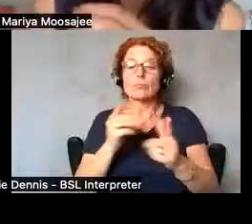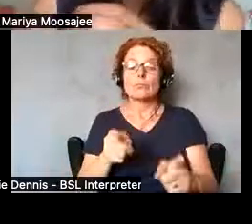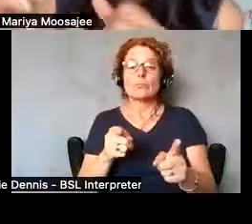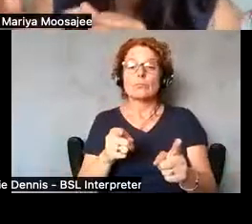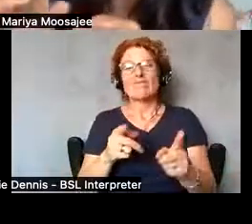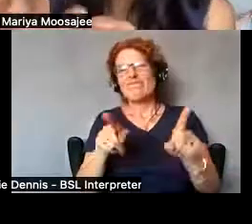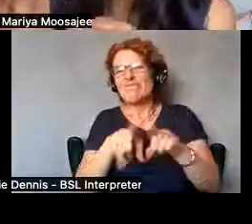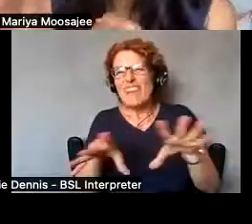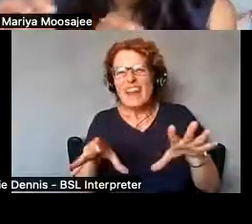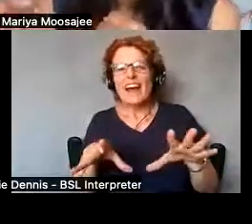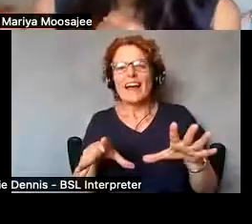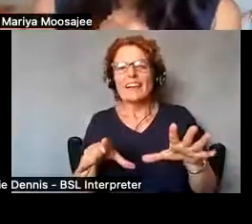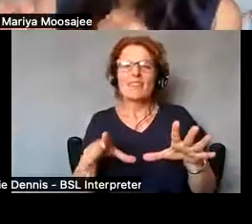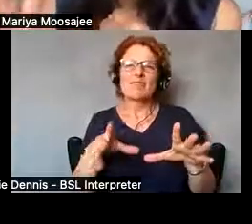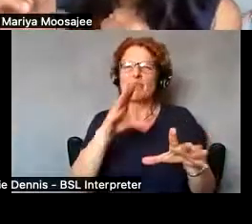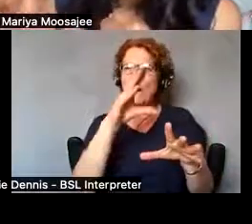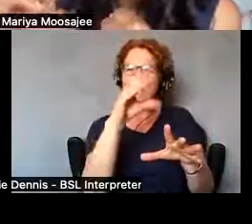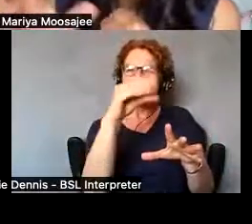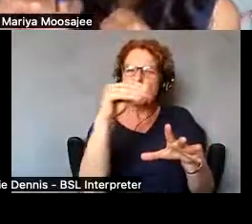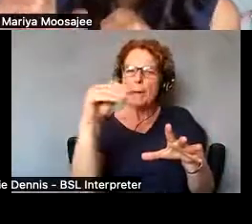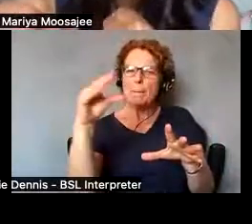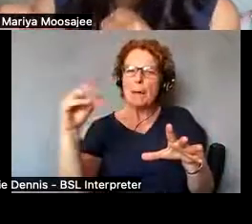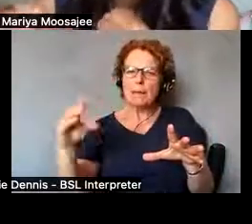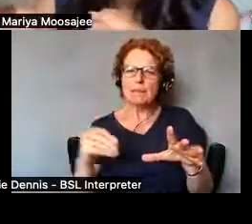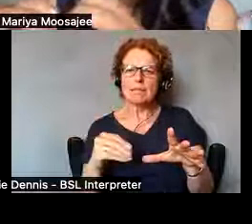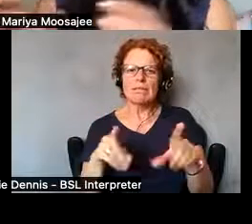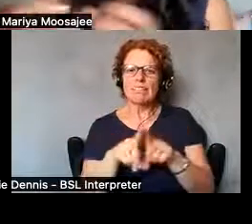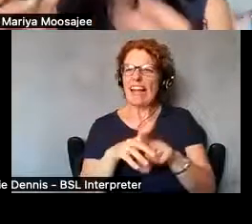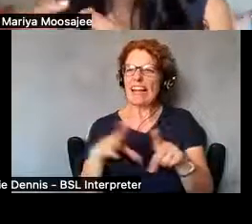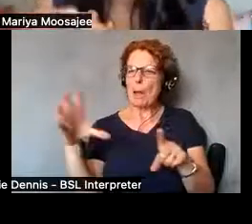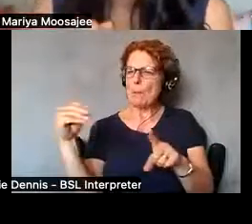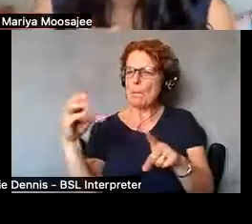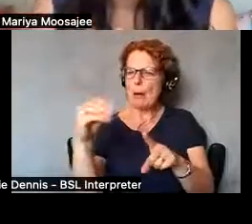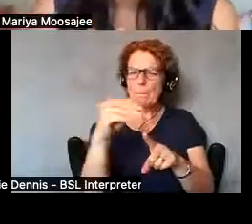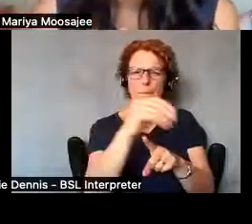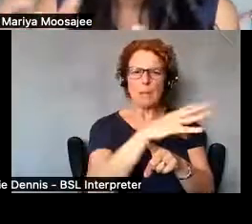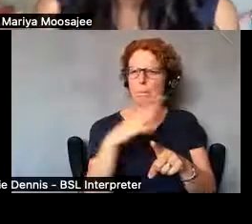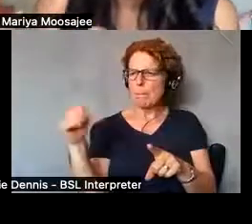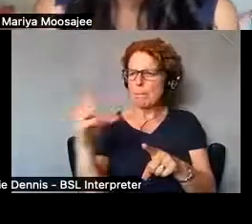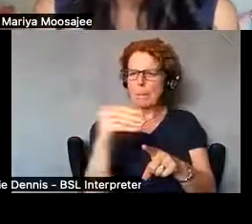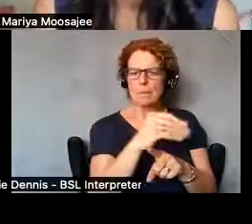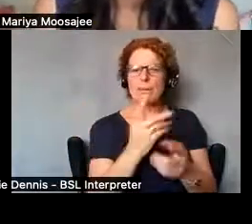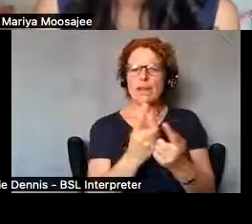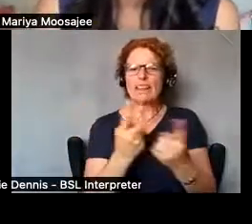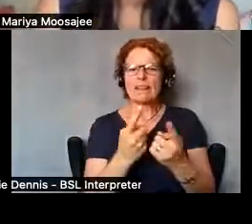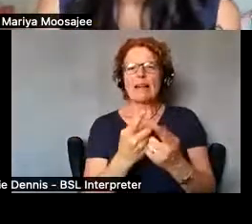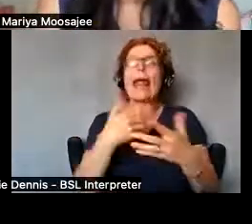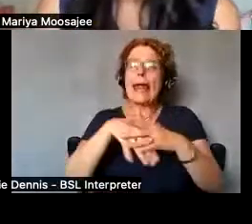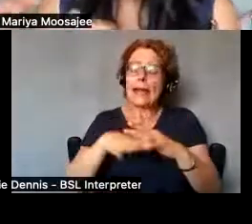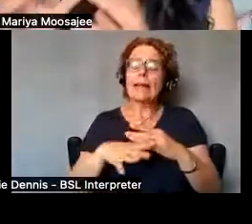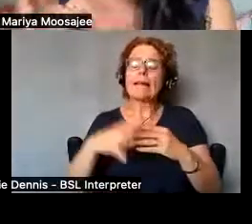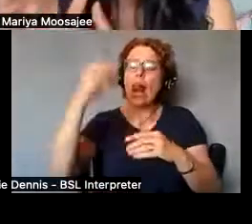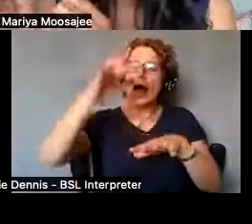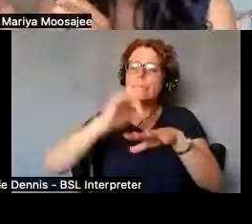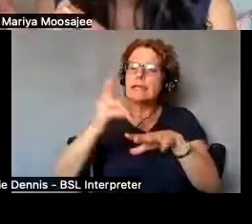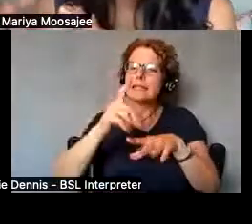almost like these Pac-Men, kind of these eating machines, an aggregate of them in the light sensitive cells